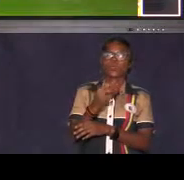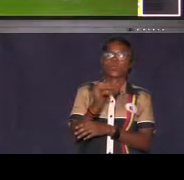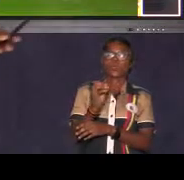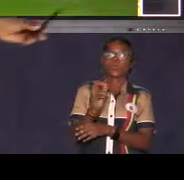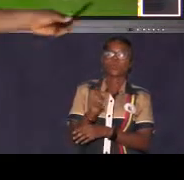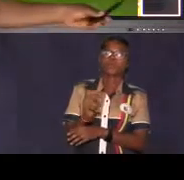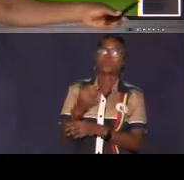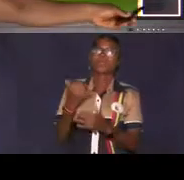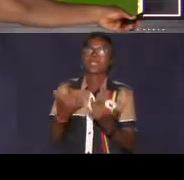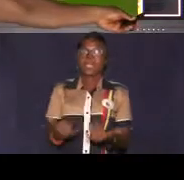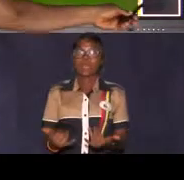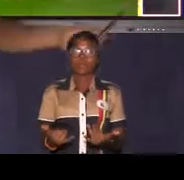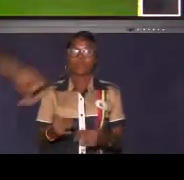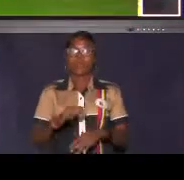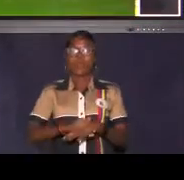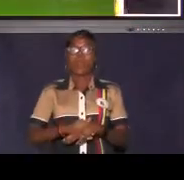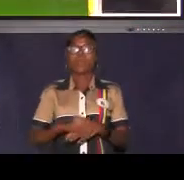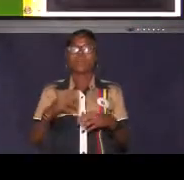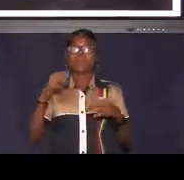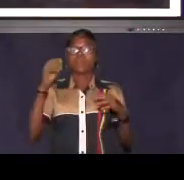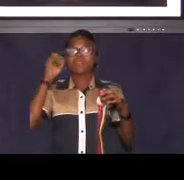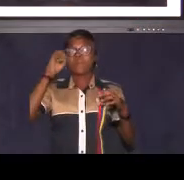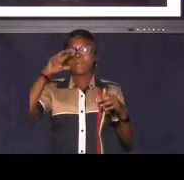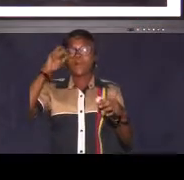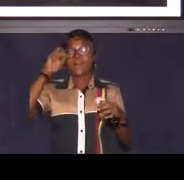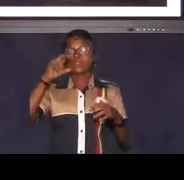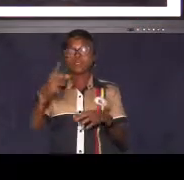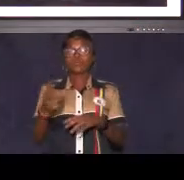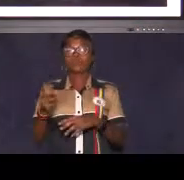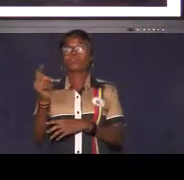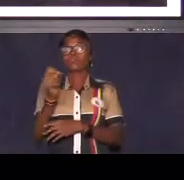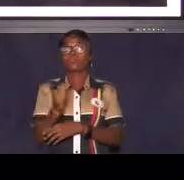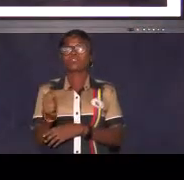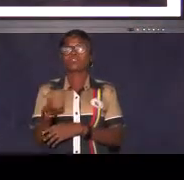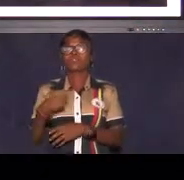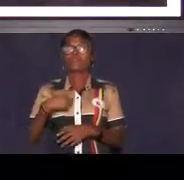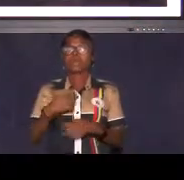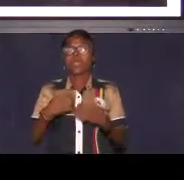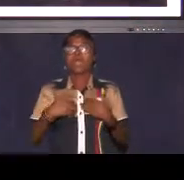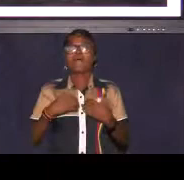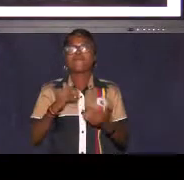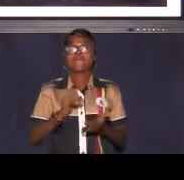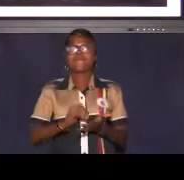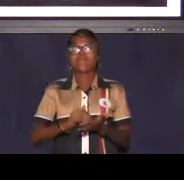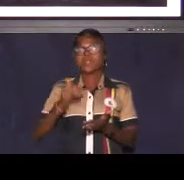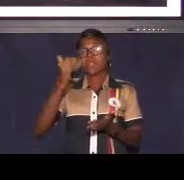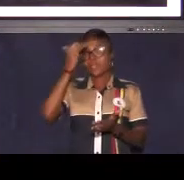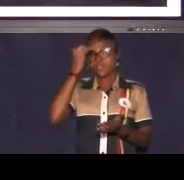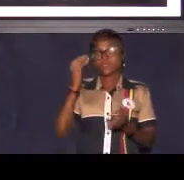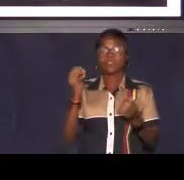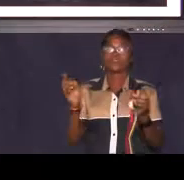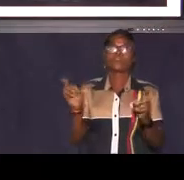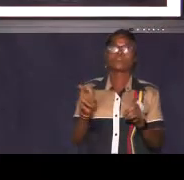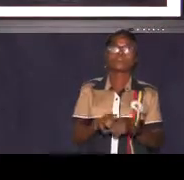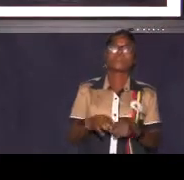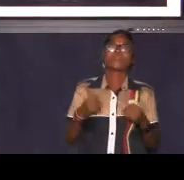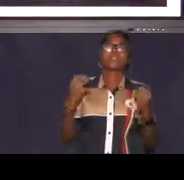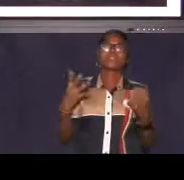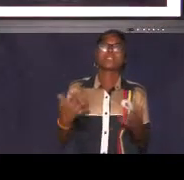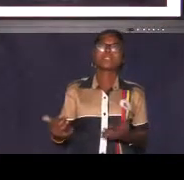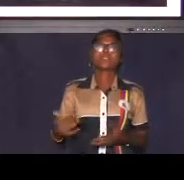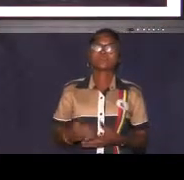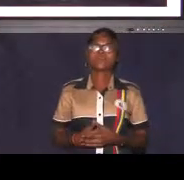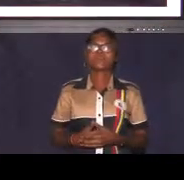muscles. Now, on the Magic Tuesday, we have learned so many tricks. Let me just remind you of one that you're going to be needing in